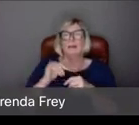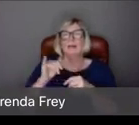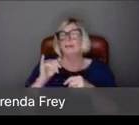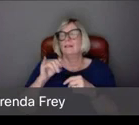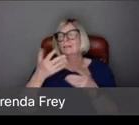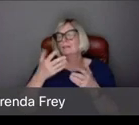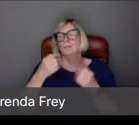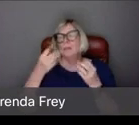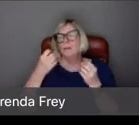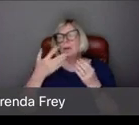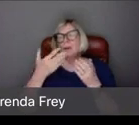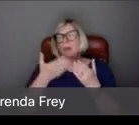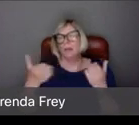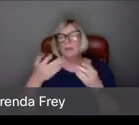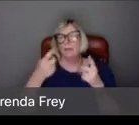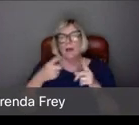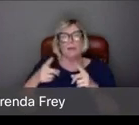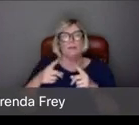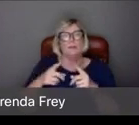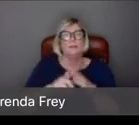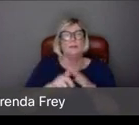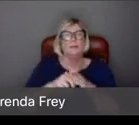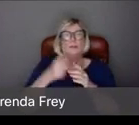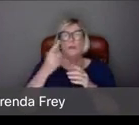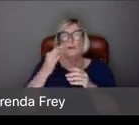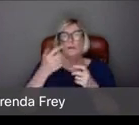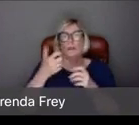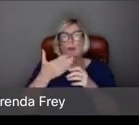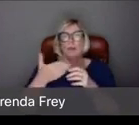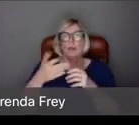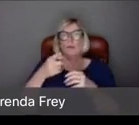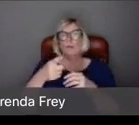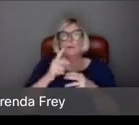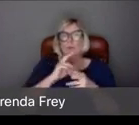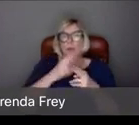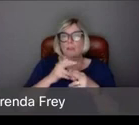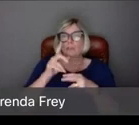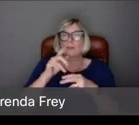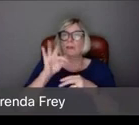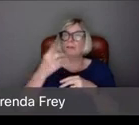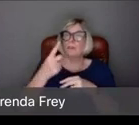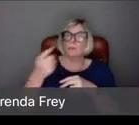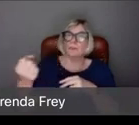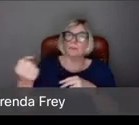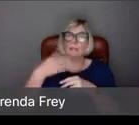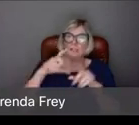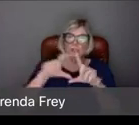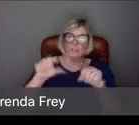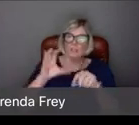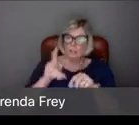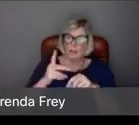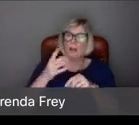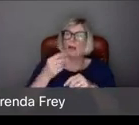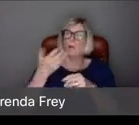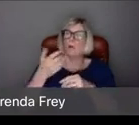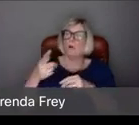It's just endless. I mean, I just think one of the big ones that you mentioned there, Lila, is the check. If someone sends you a check a fake and check then scam. wants you to send money